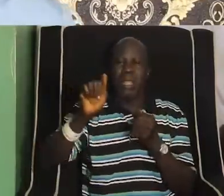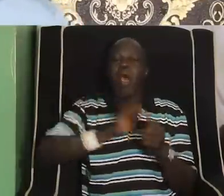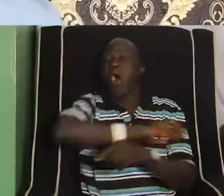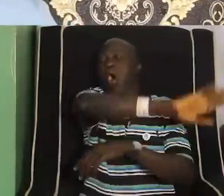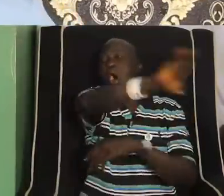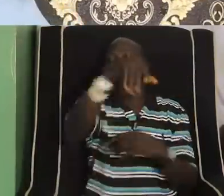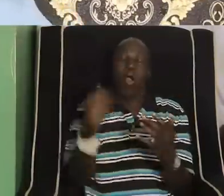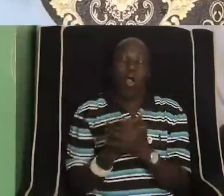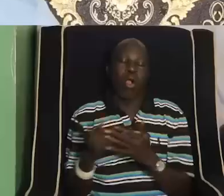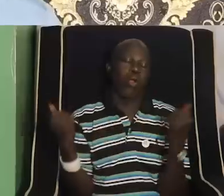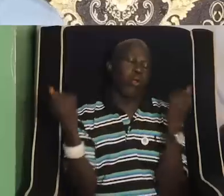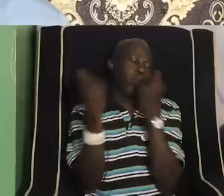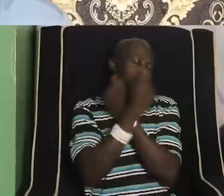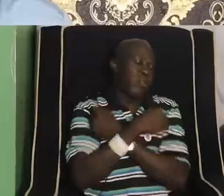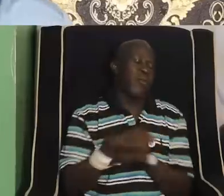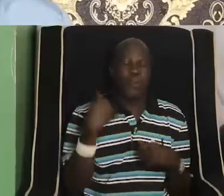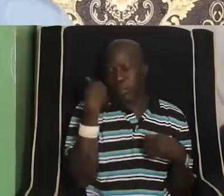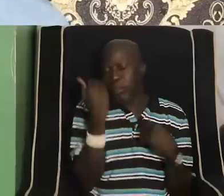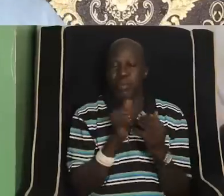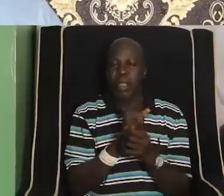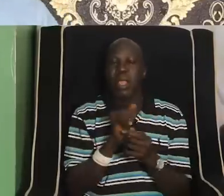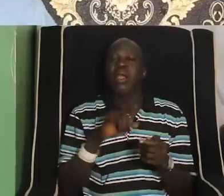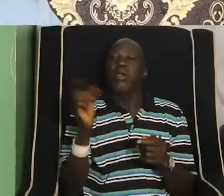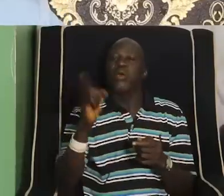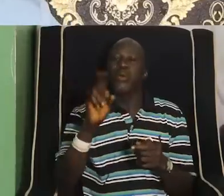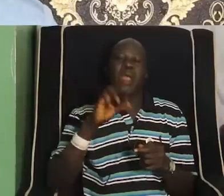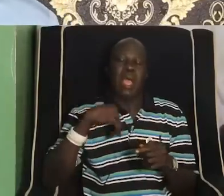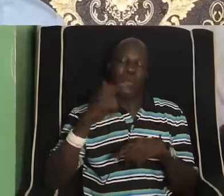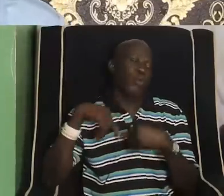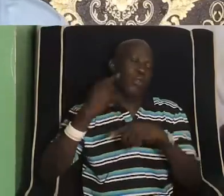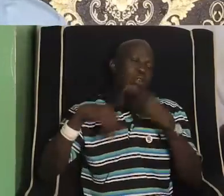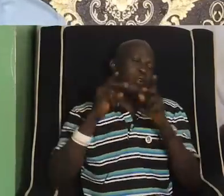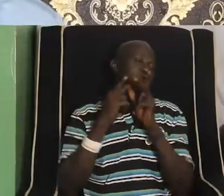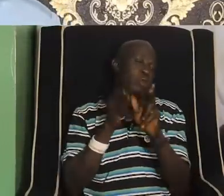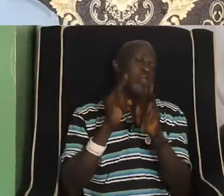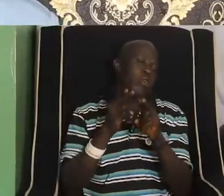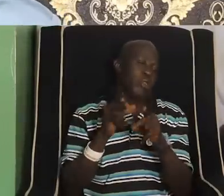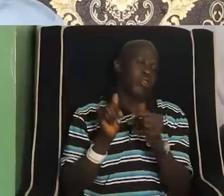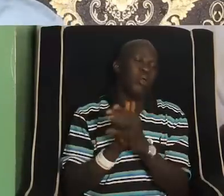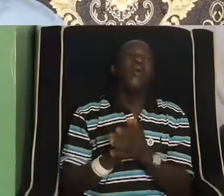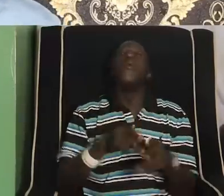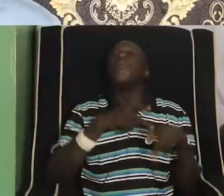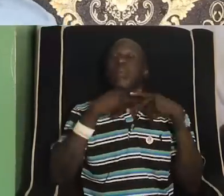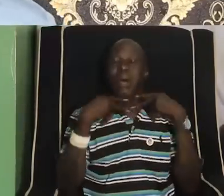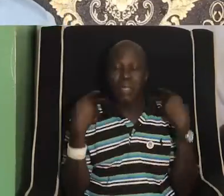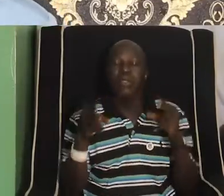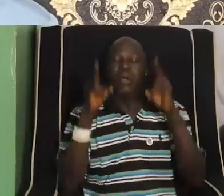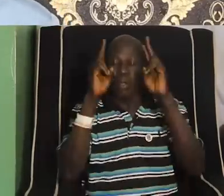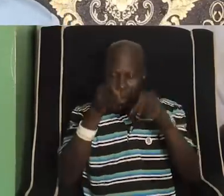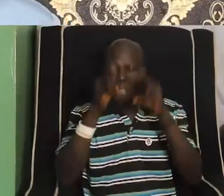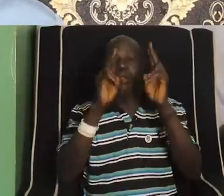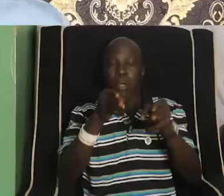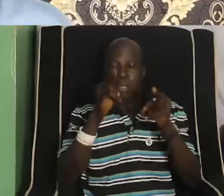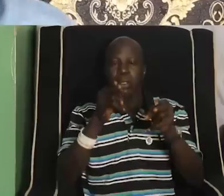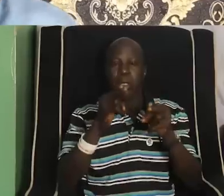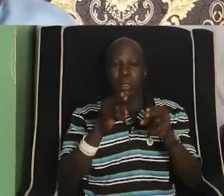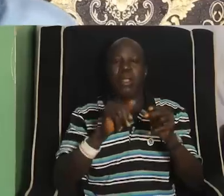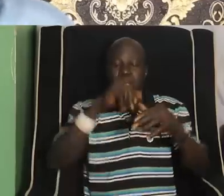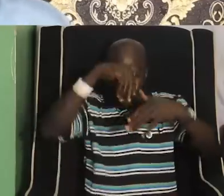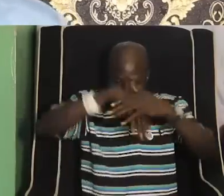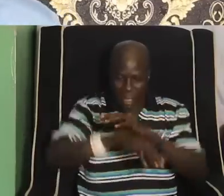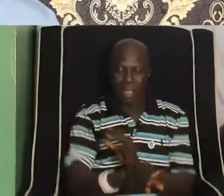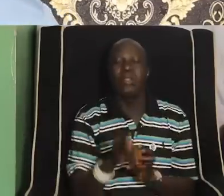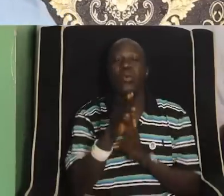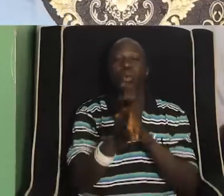passed by. And the lost thereof. Where are we running to? Even the pastors ran. They ran into